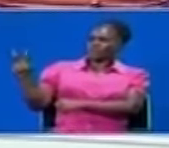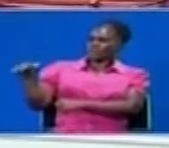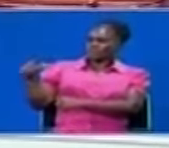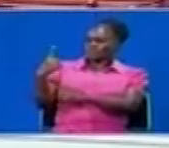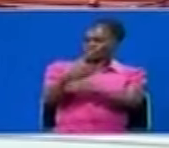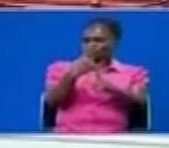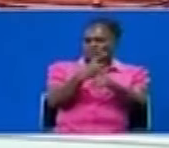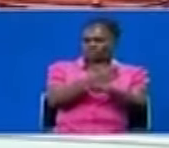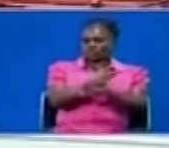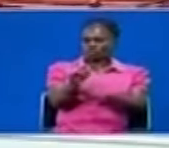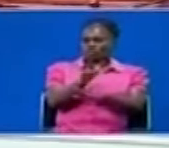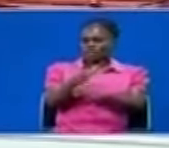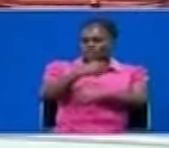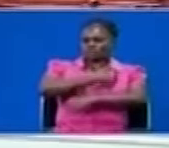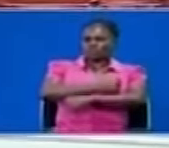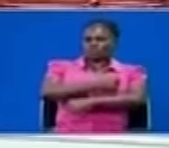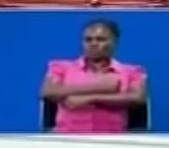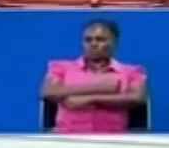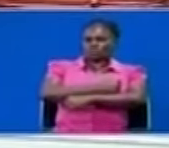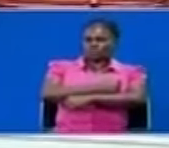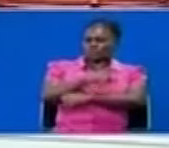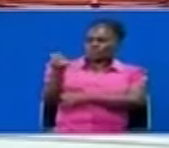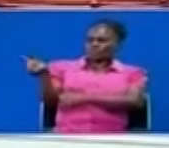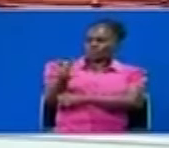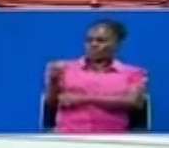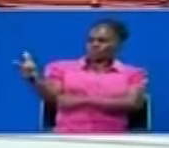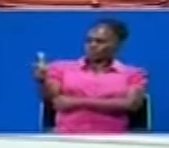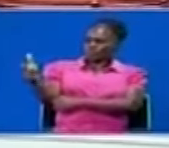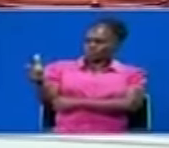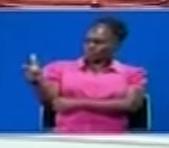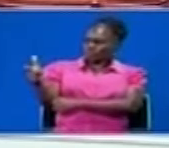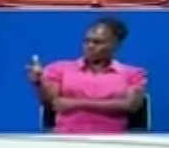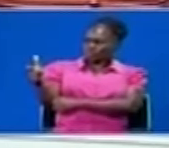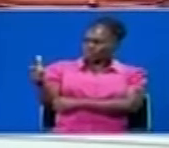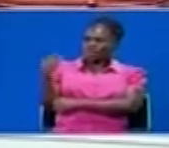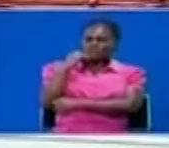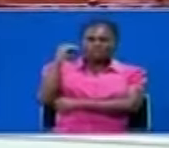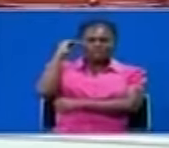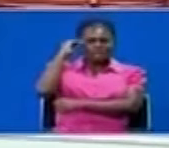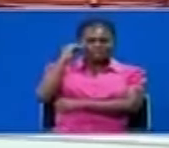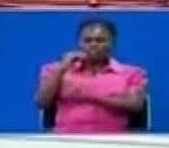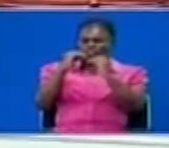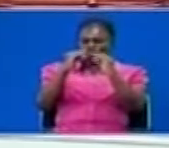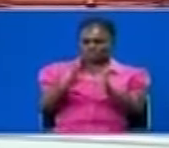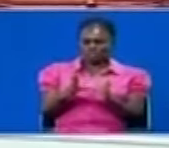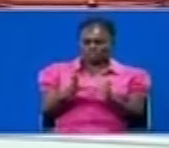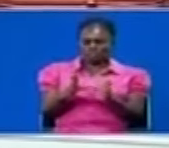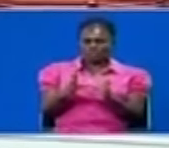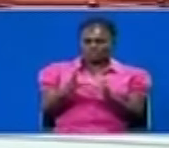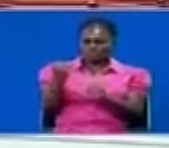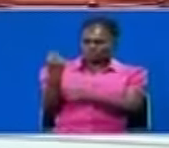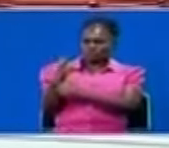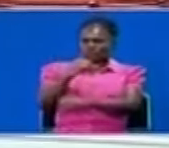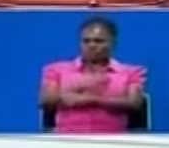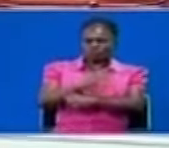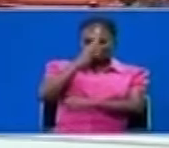in different corners of the school. With the monitors placed in the staff room and the principal's office, students of Karima Boys High School